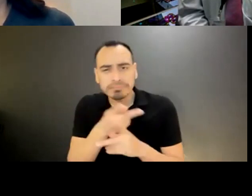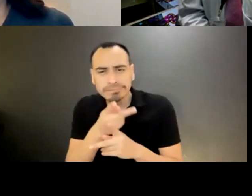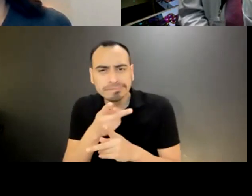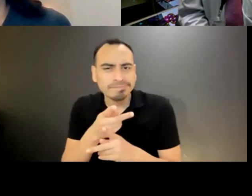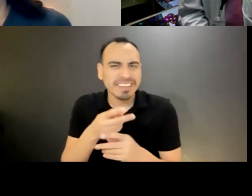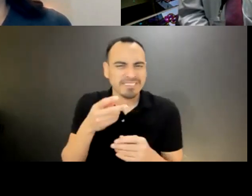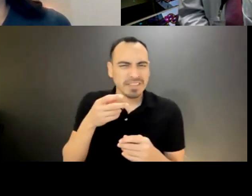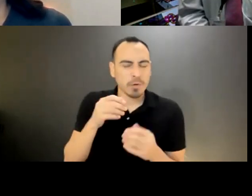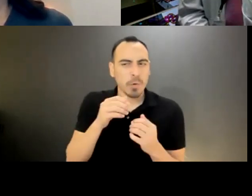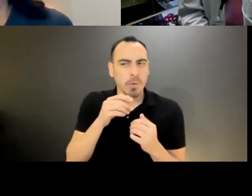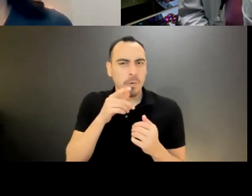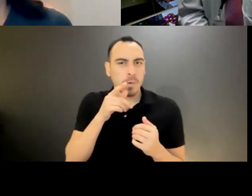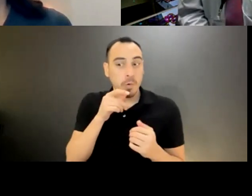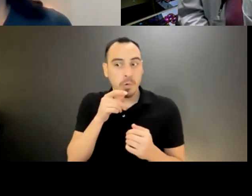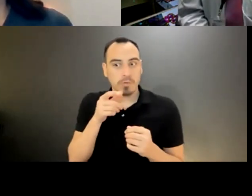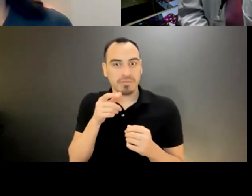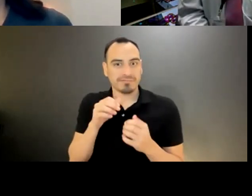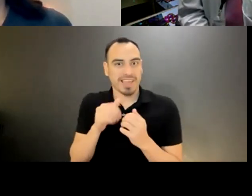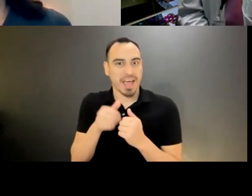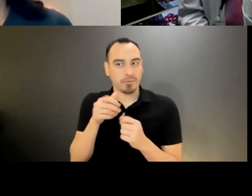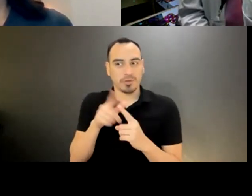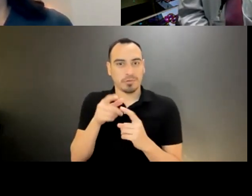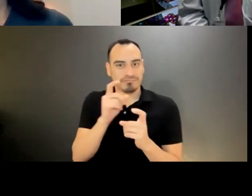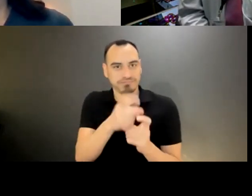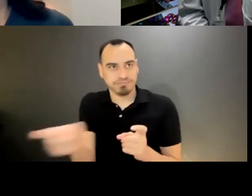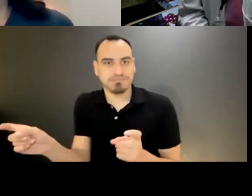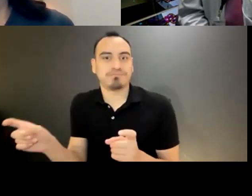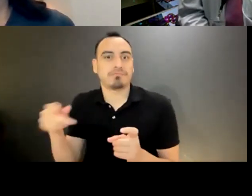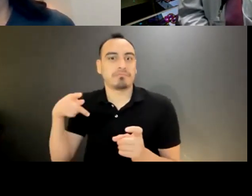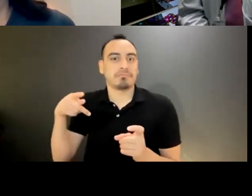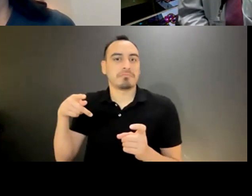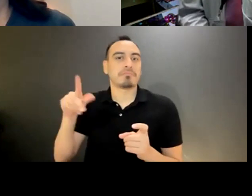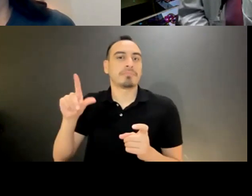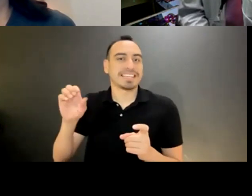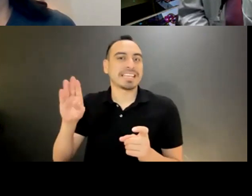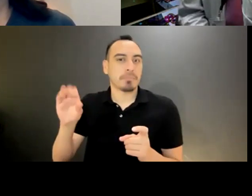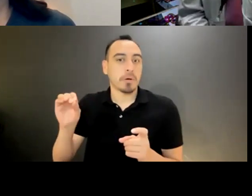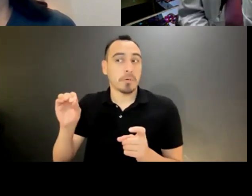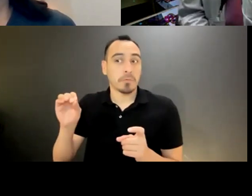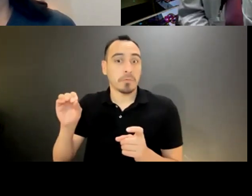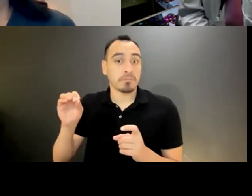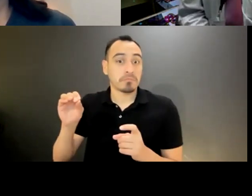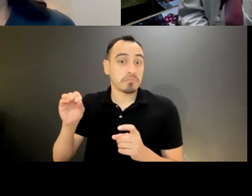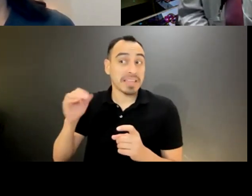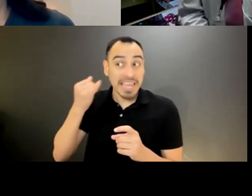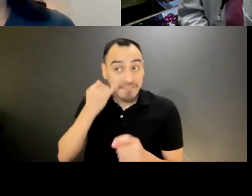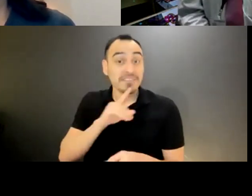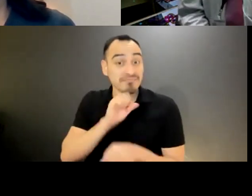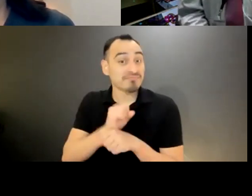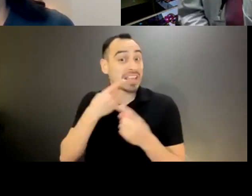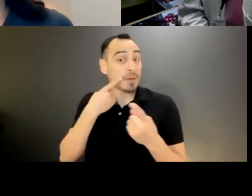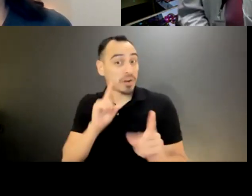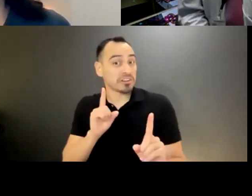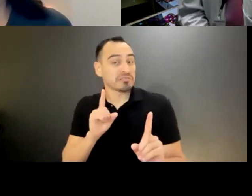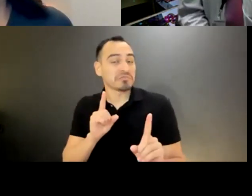get the placebo once the study is done, if the vaccine works. And